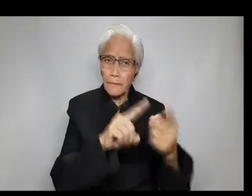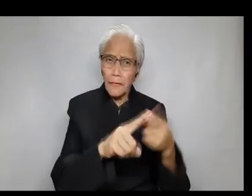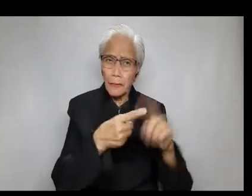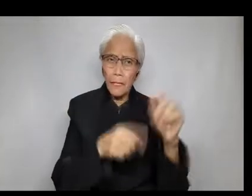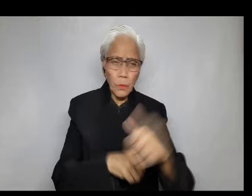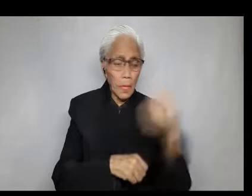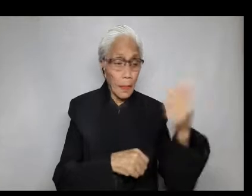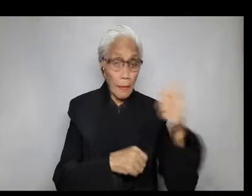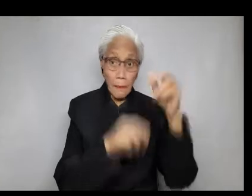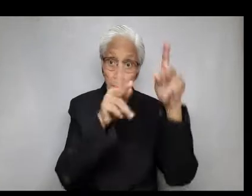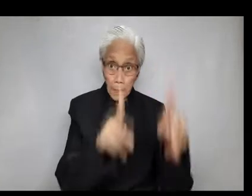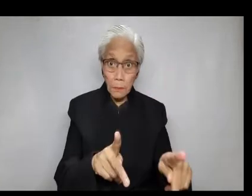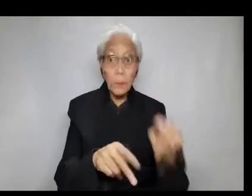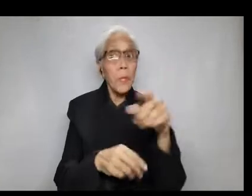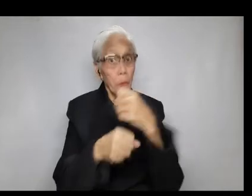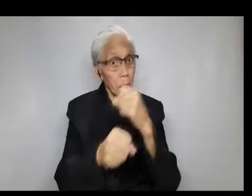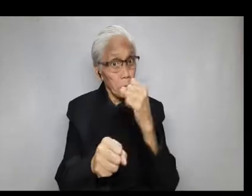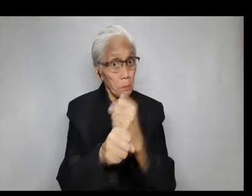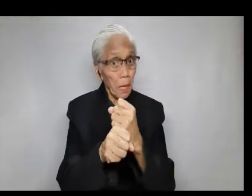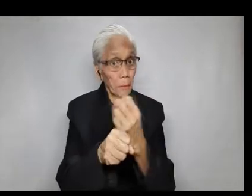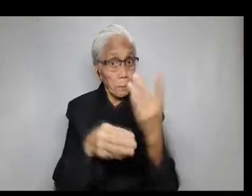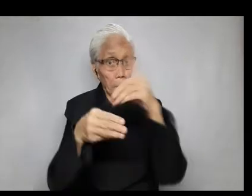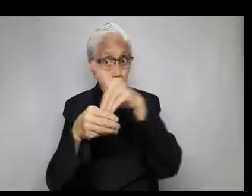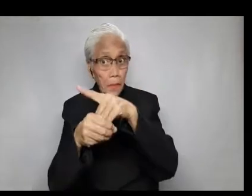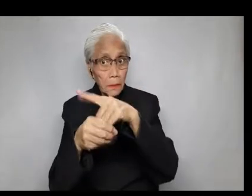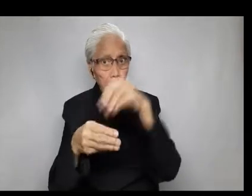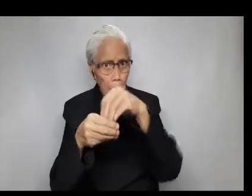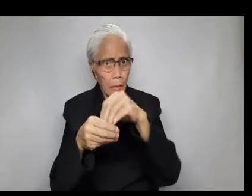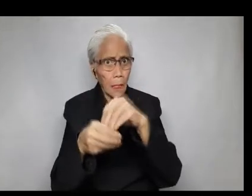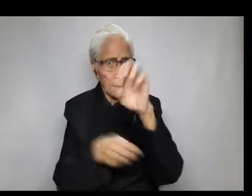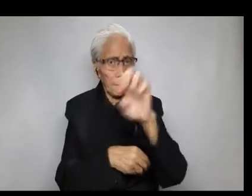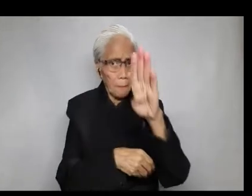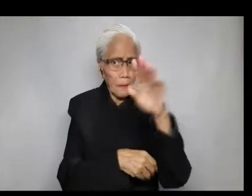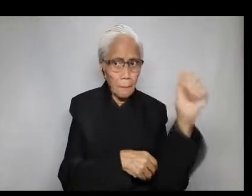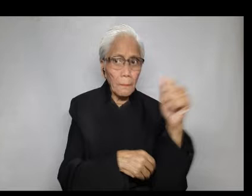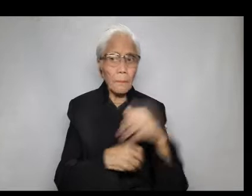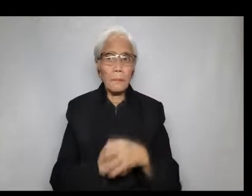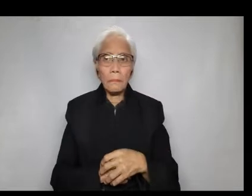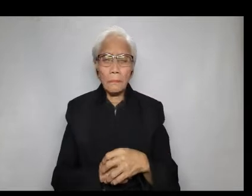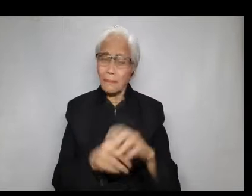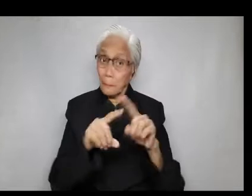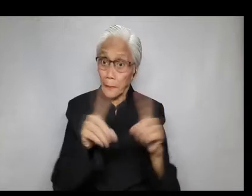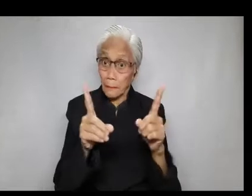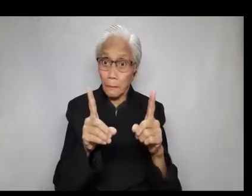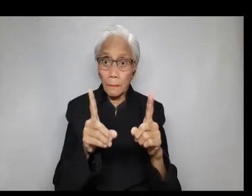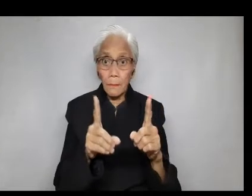caring, and friendly to another person, you make deposits on an emotional bank